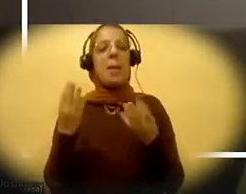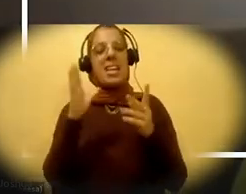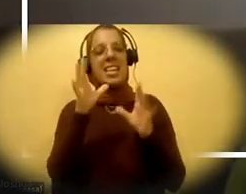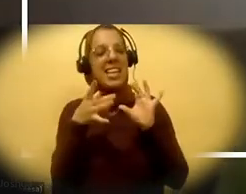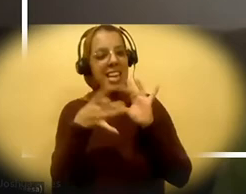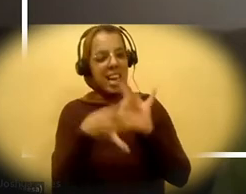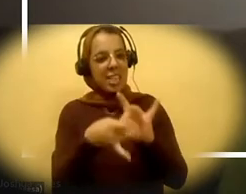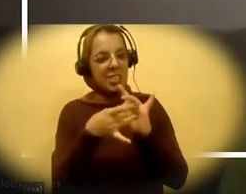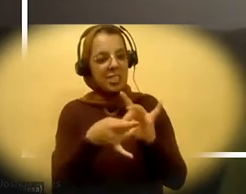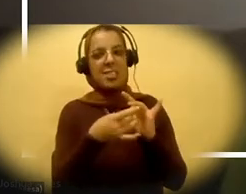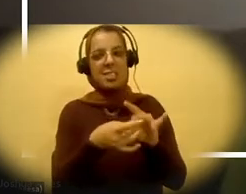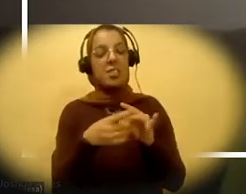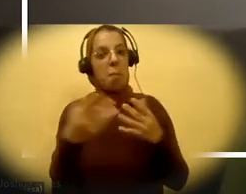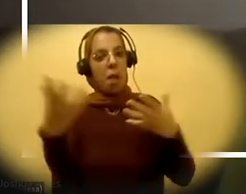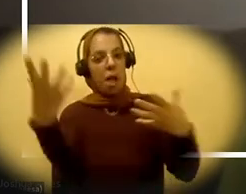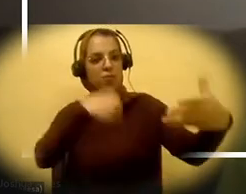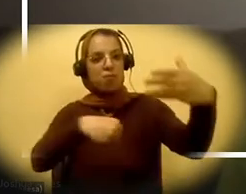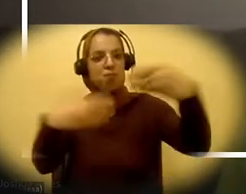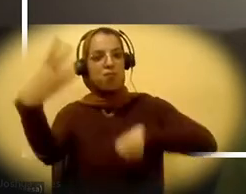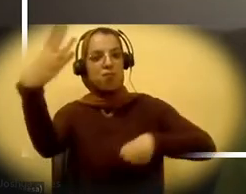having